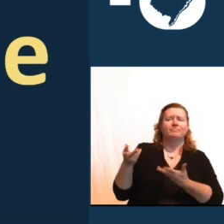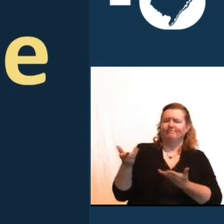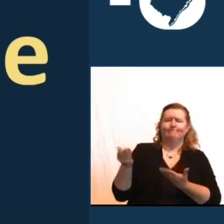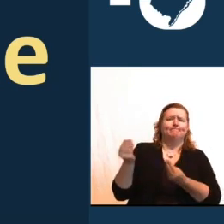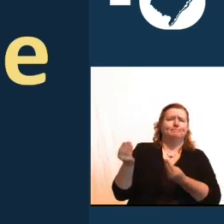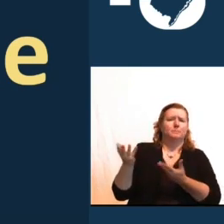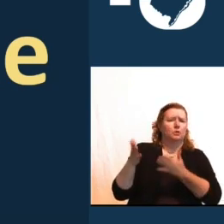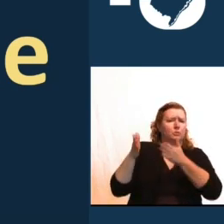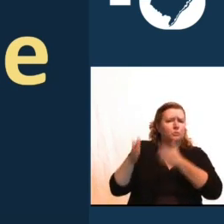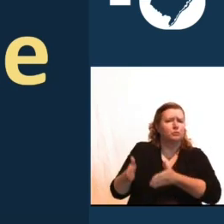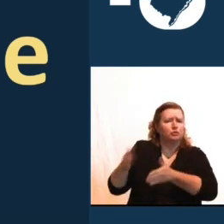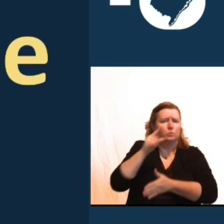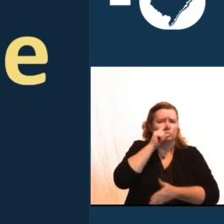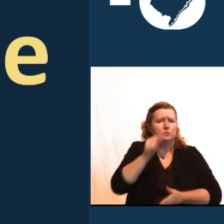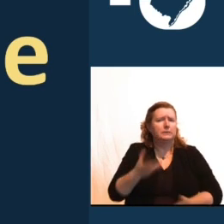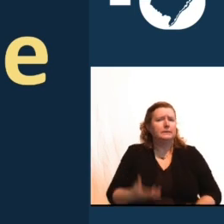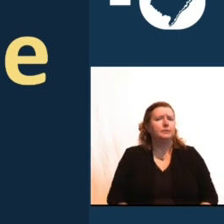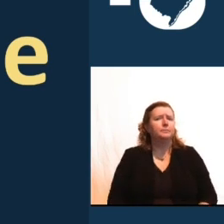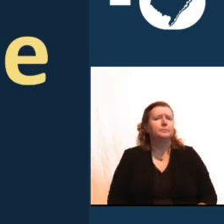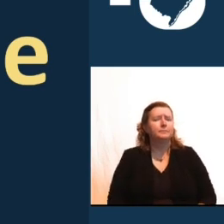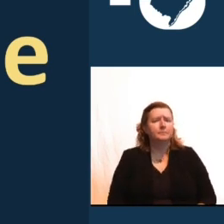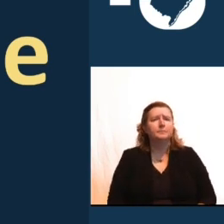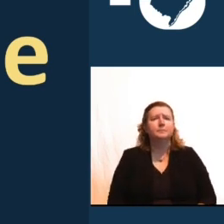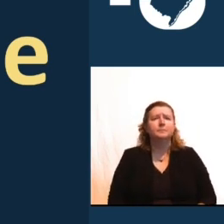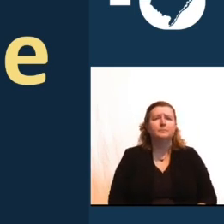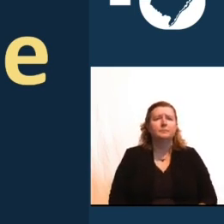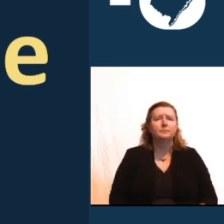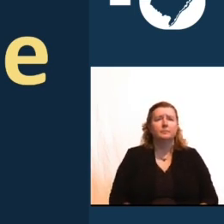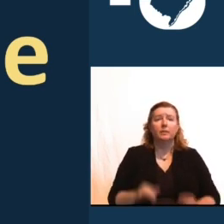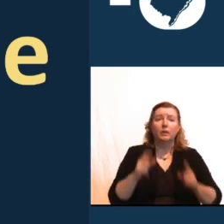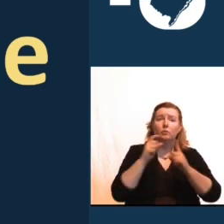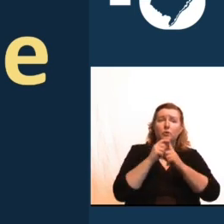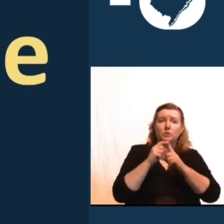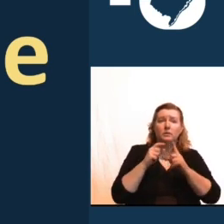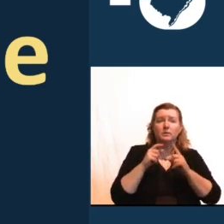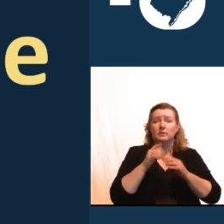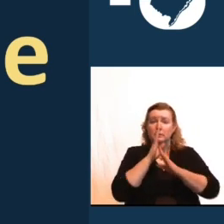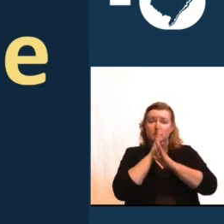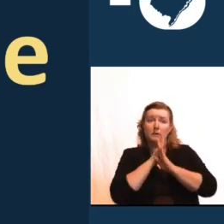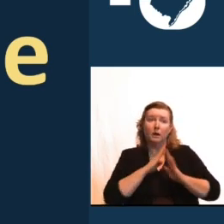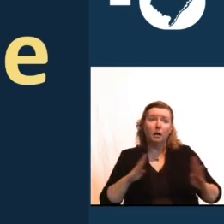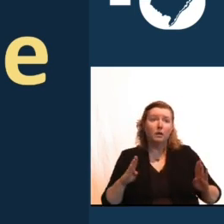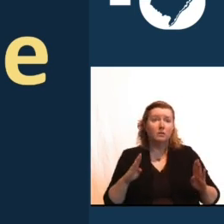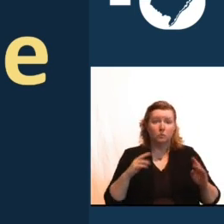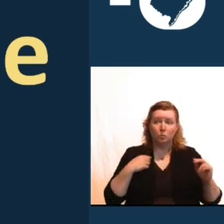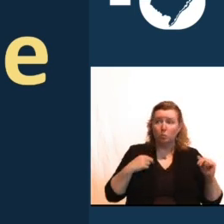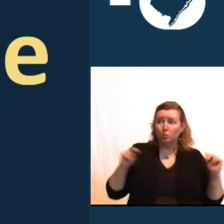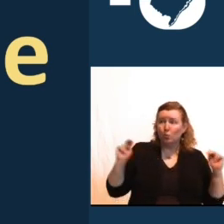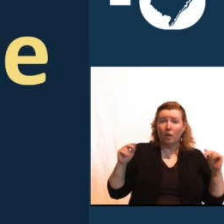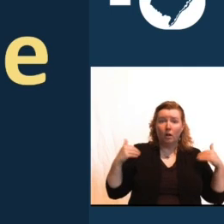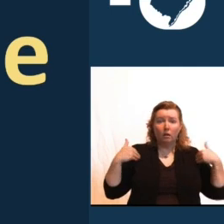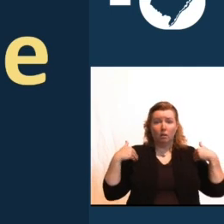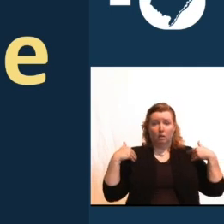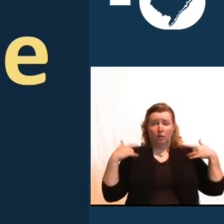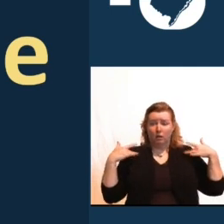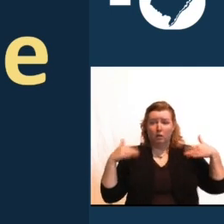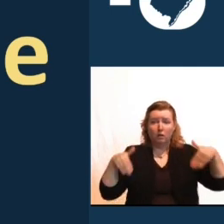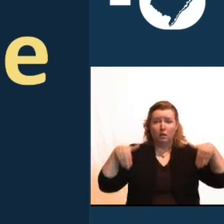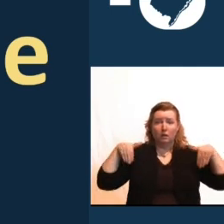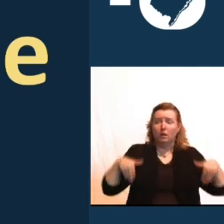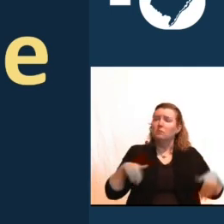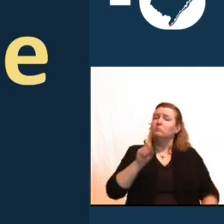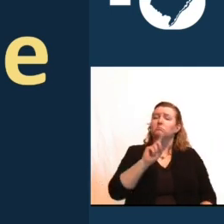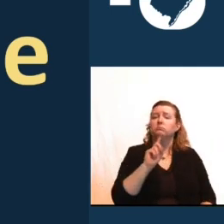and abstain are spoken or acted by cowards who are as guilty as sin, and the blood is on